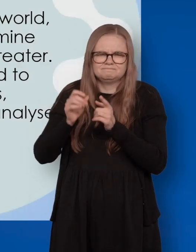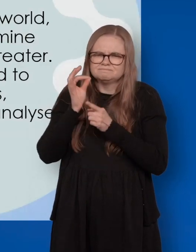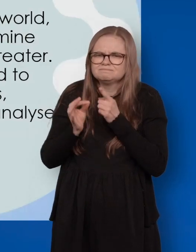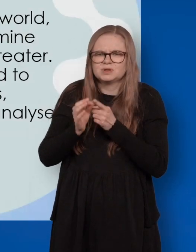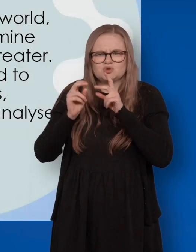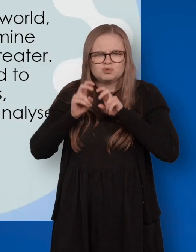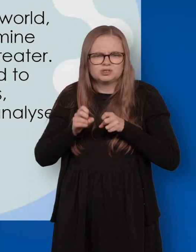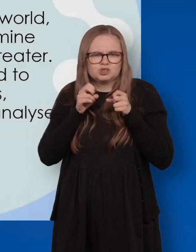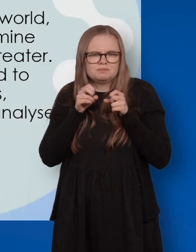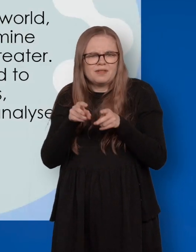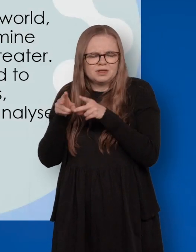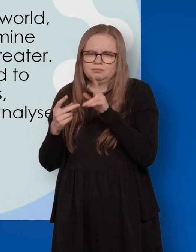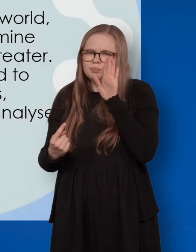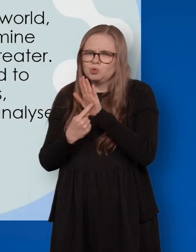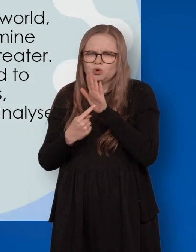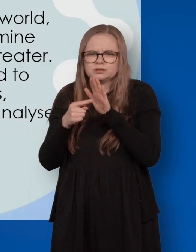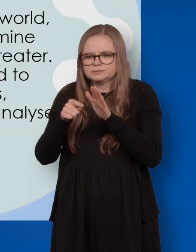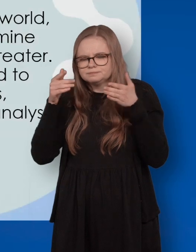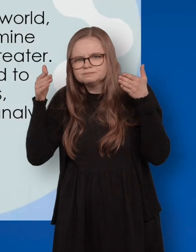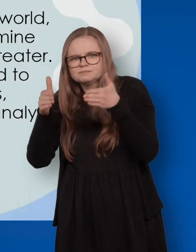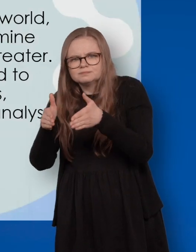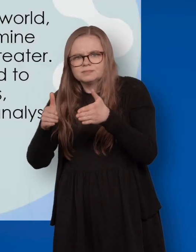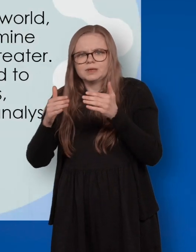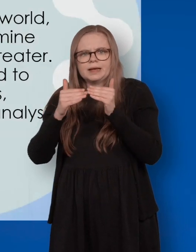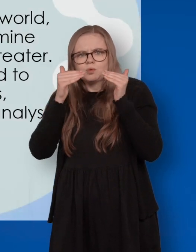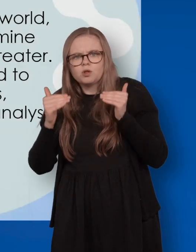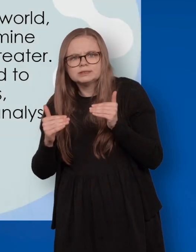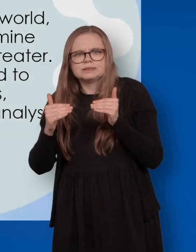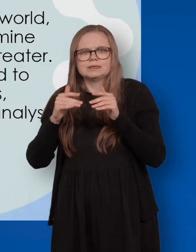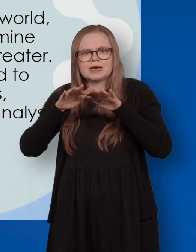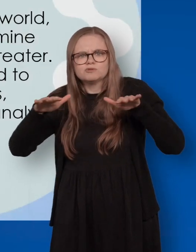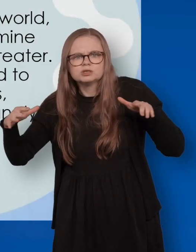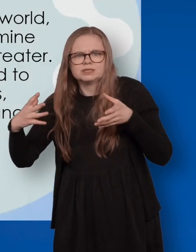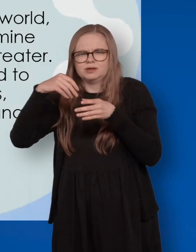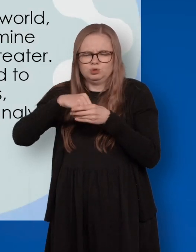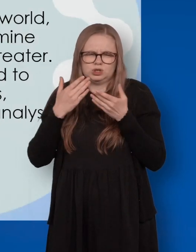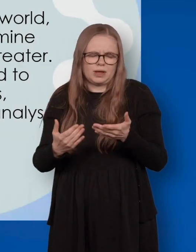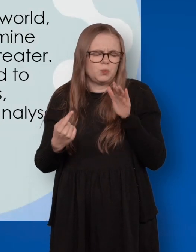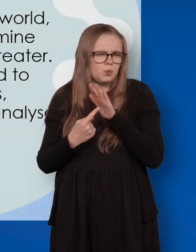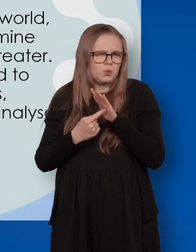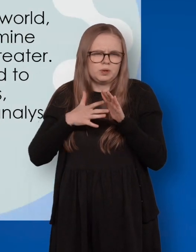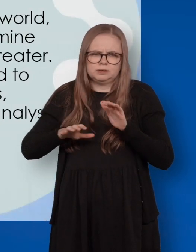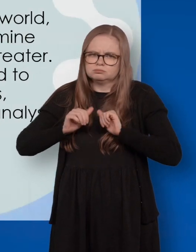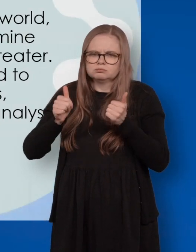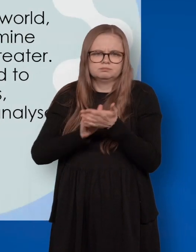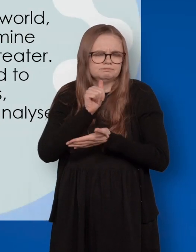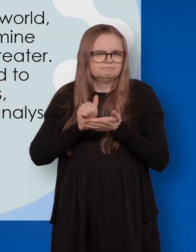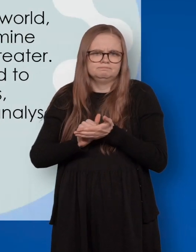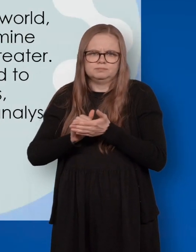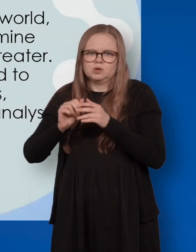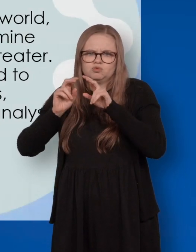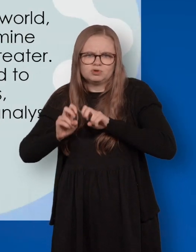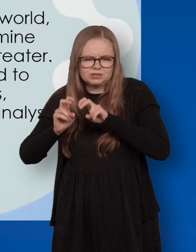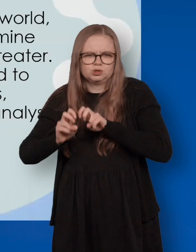methodologies to examine equality or equity, diversity, and inclusion has never been greater. The EDI Research